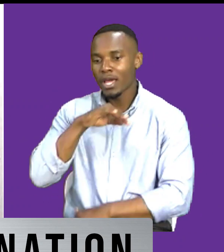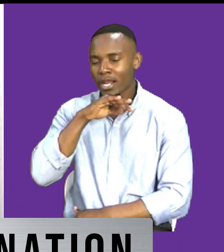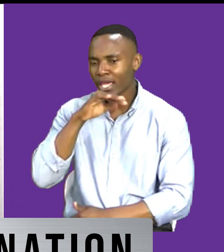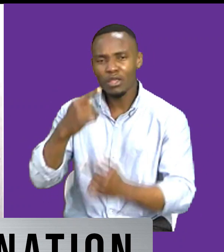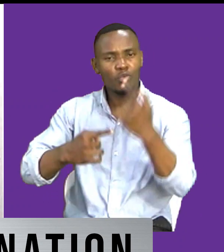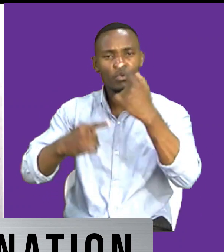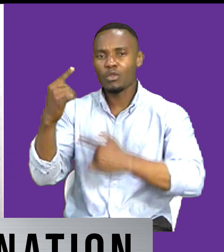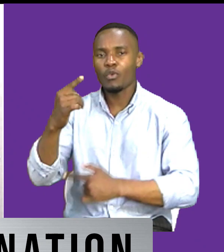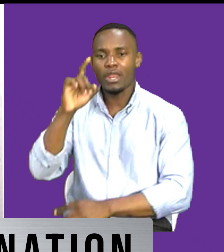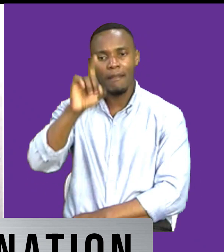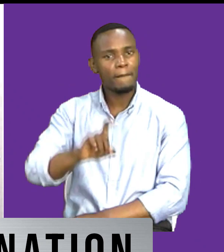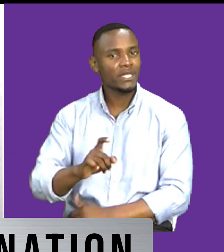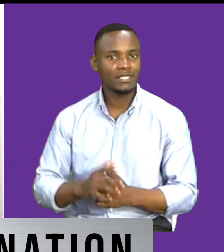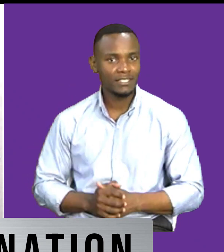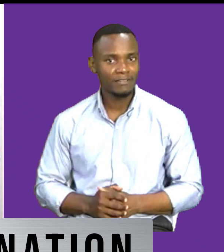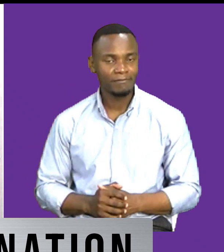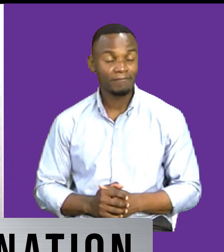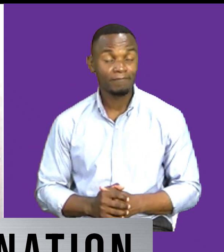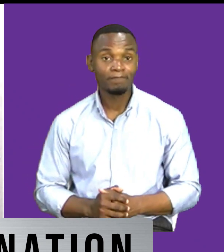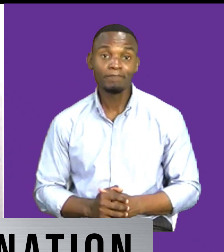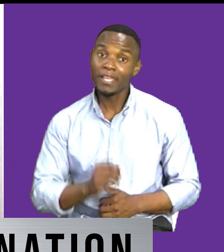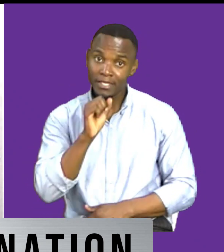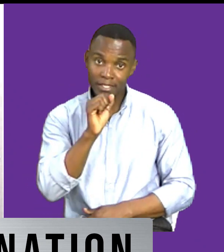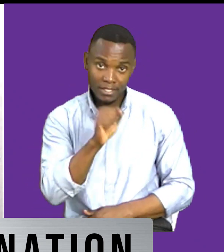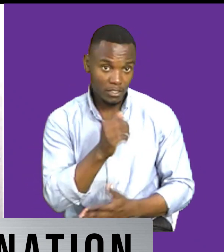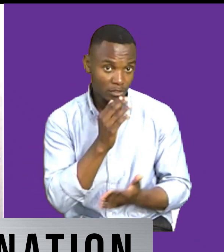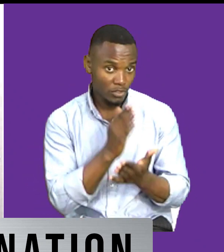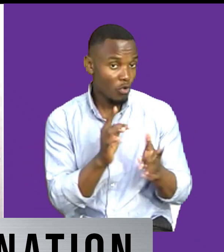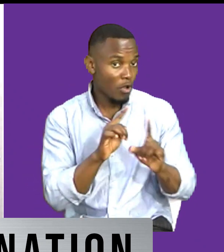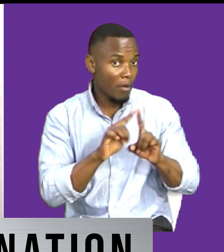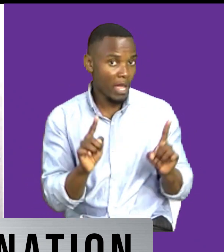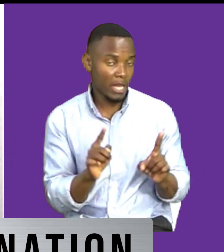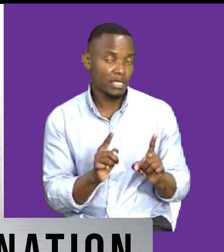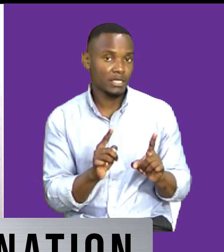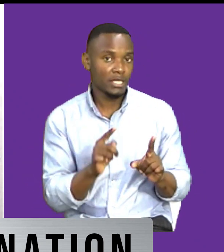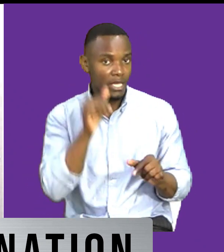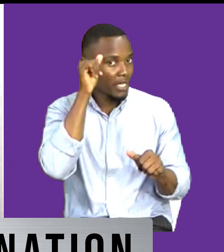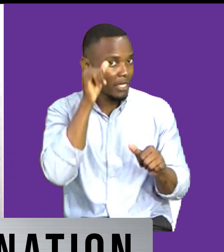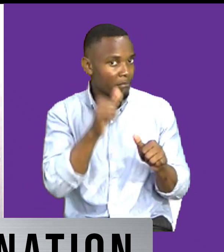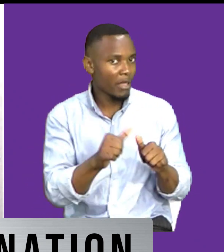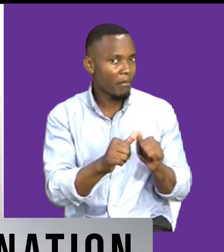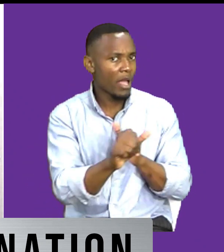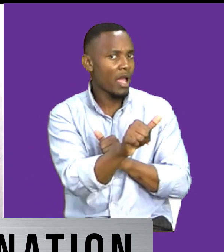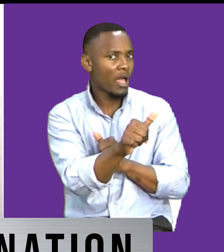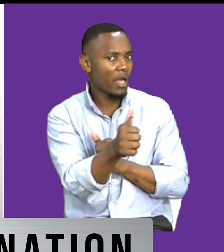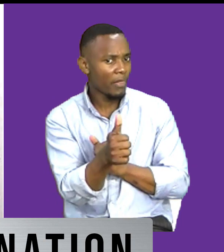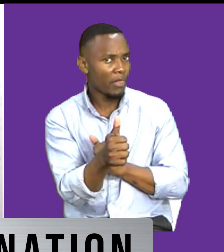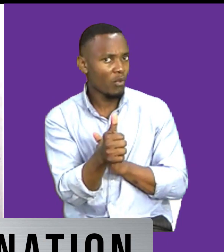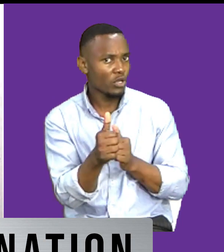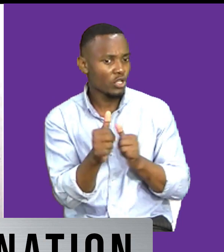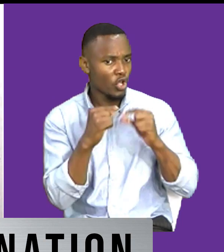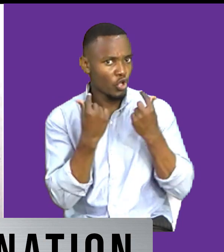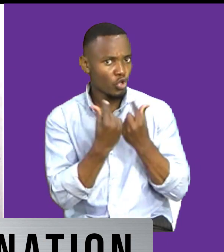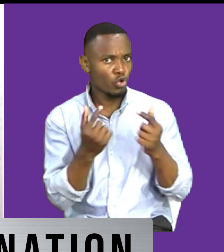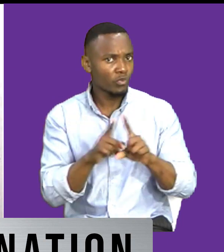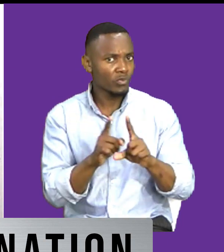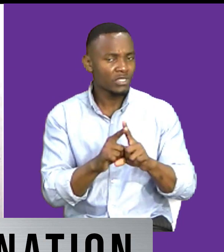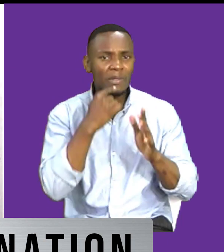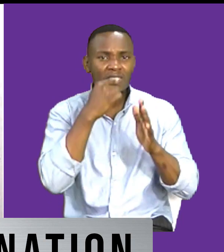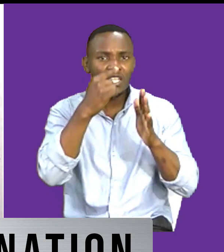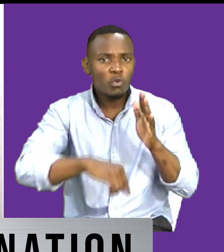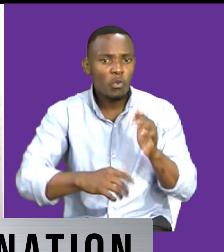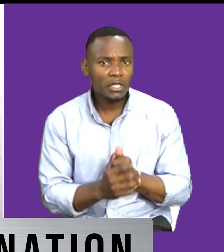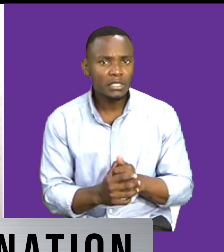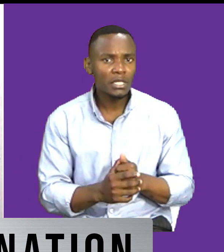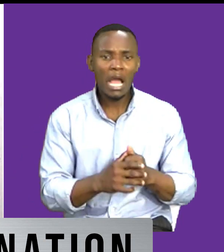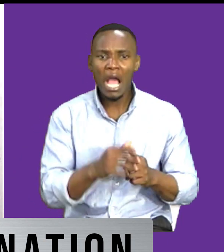decided. There is that, Jonah, but there's also the fact that the other group actually pushed the narrative that they are being